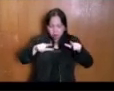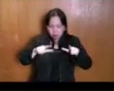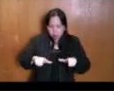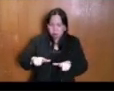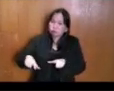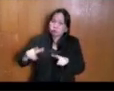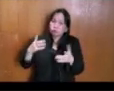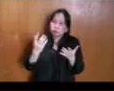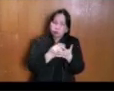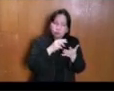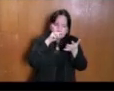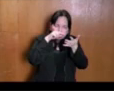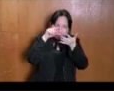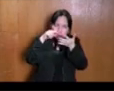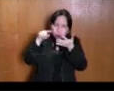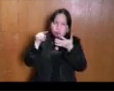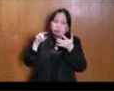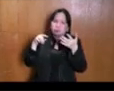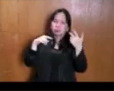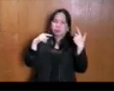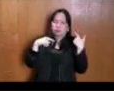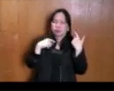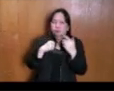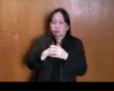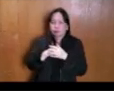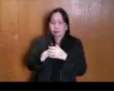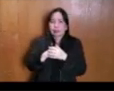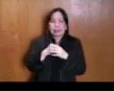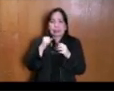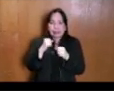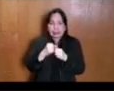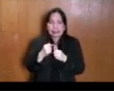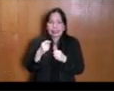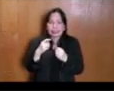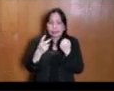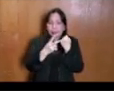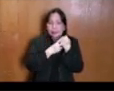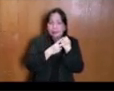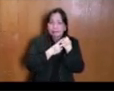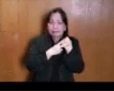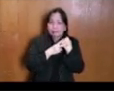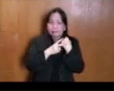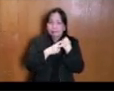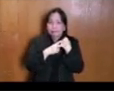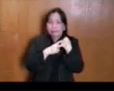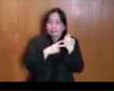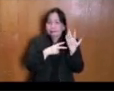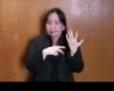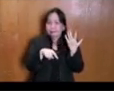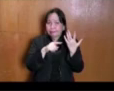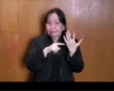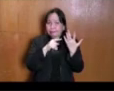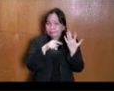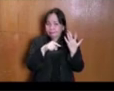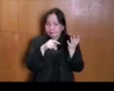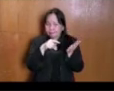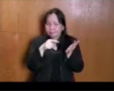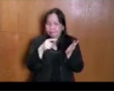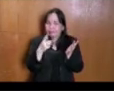sets, and run the machine learning models that we've developed in order to generate these critical exposure data